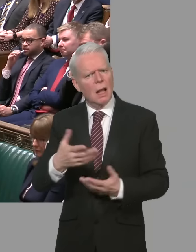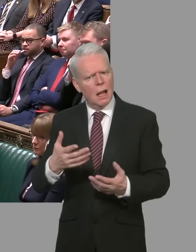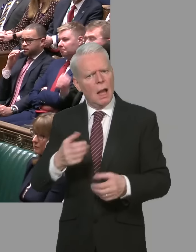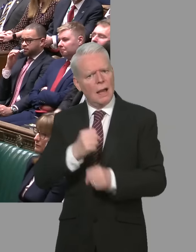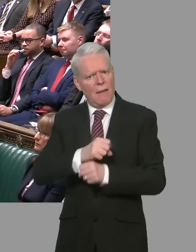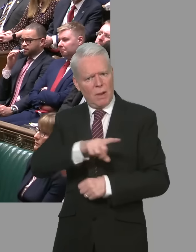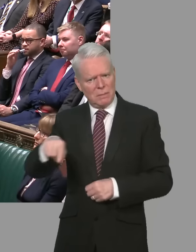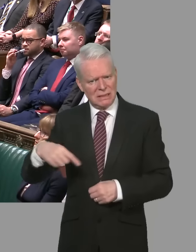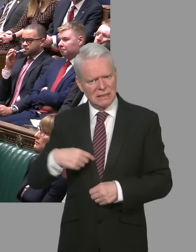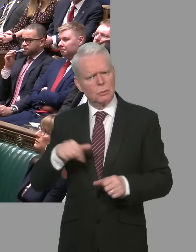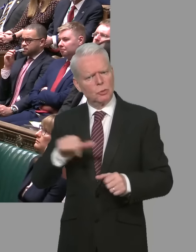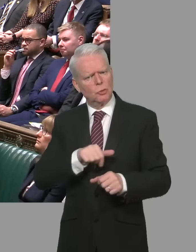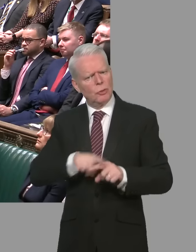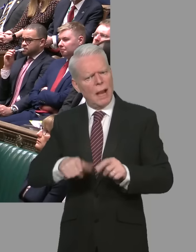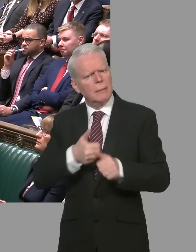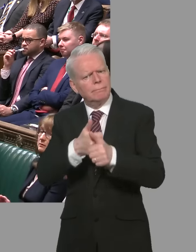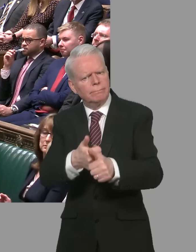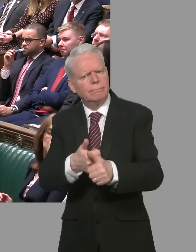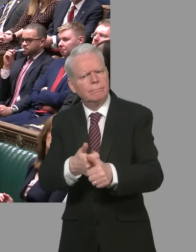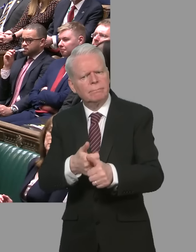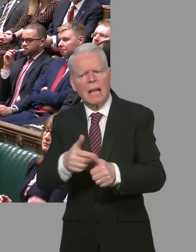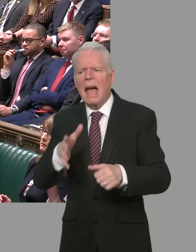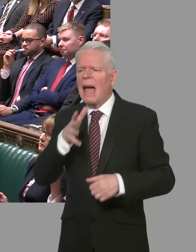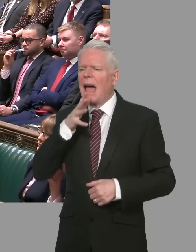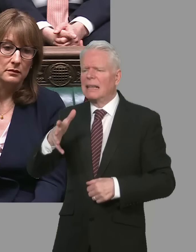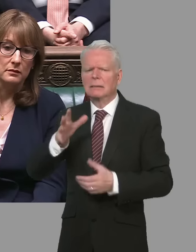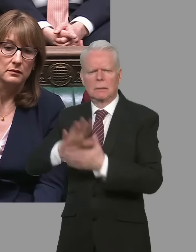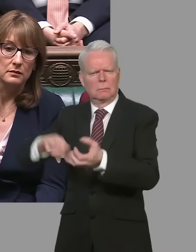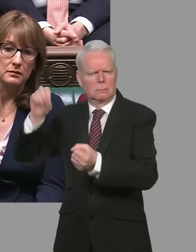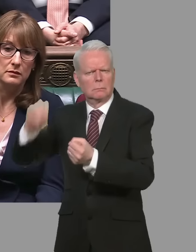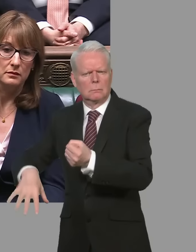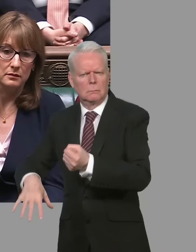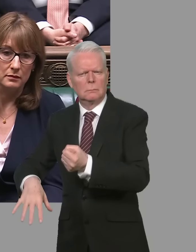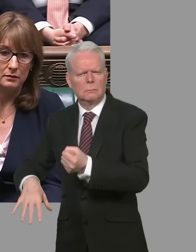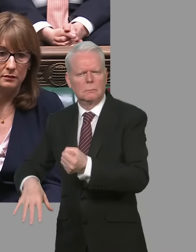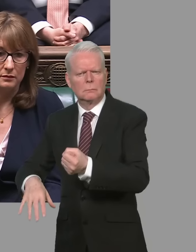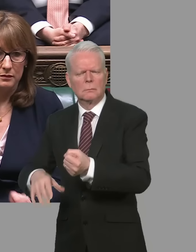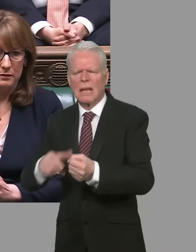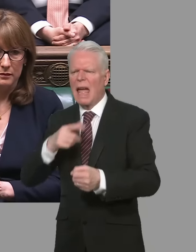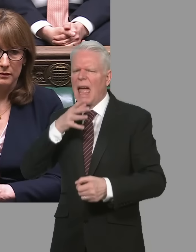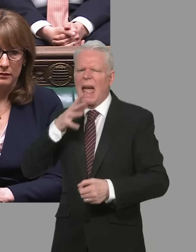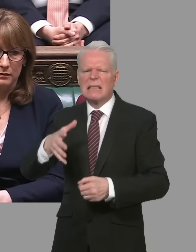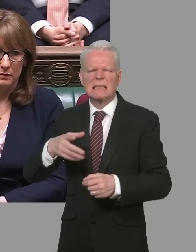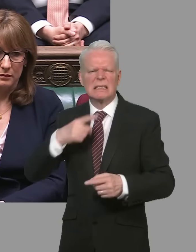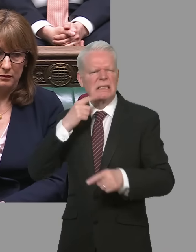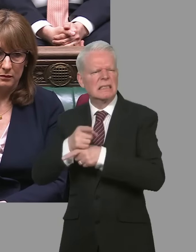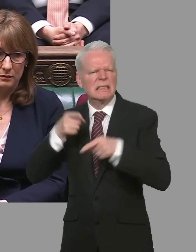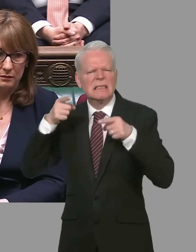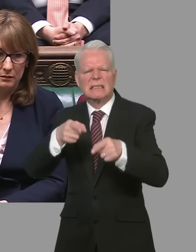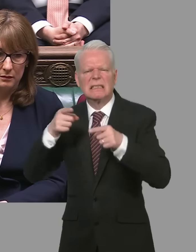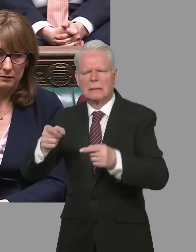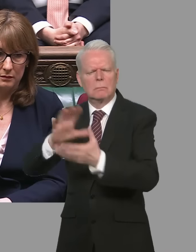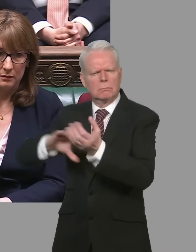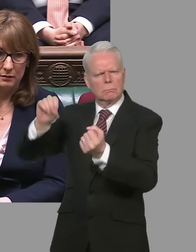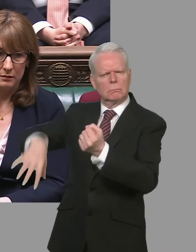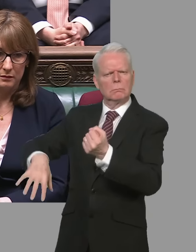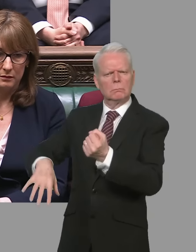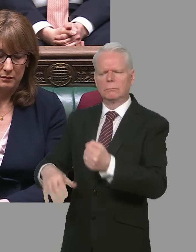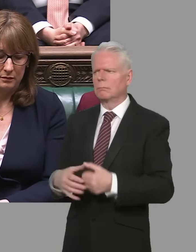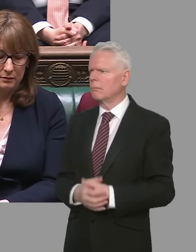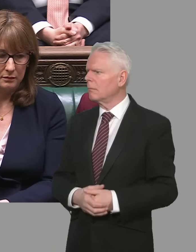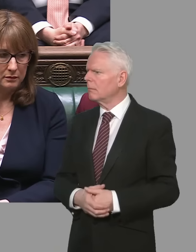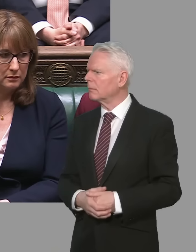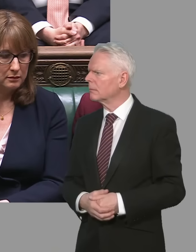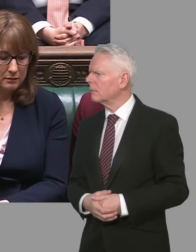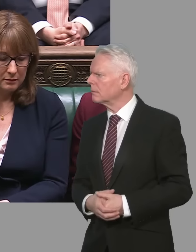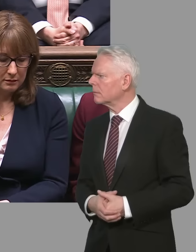Can I say again what a shocking anti-Semitic attack it was in Golders Green and be